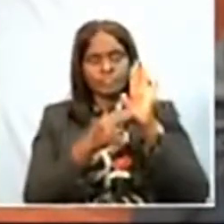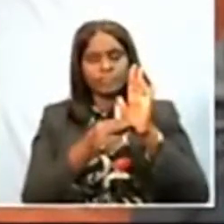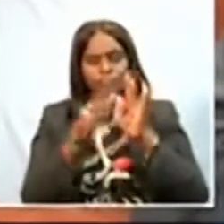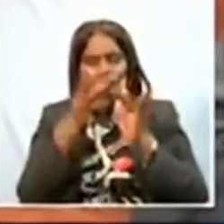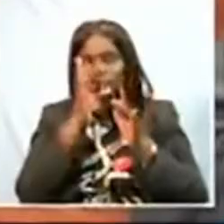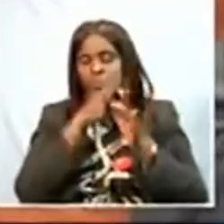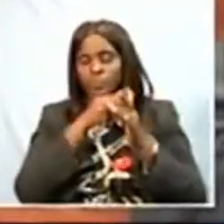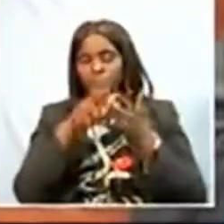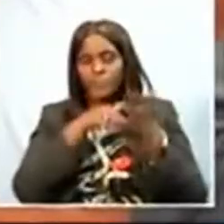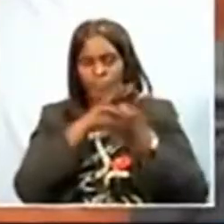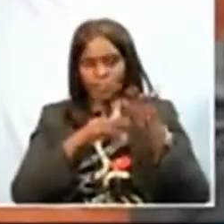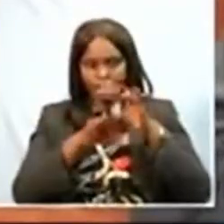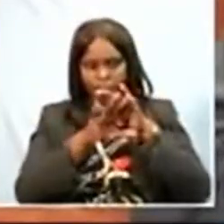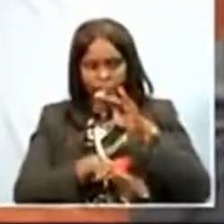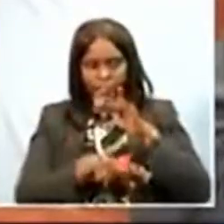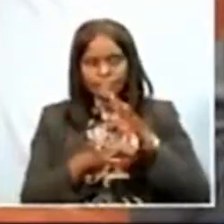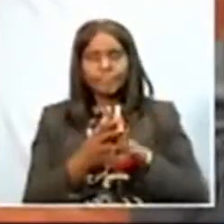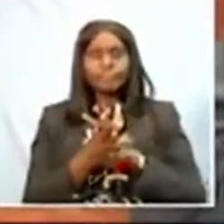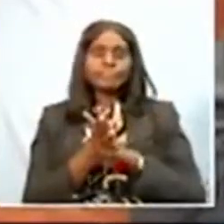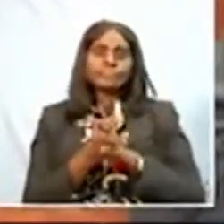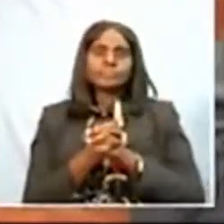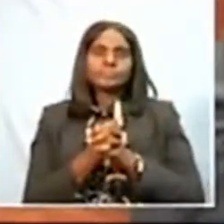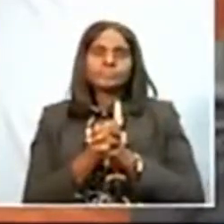the table below.